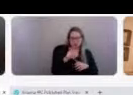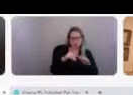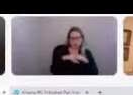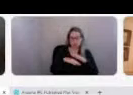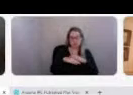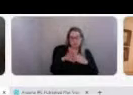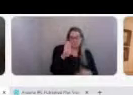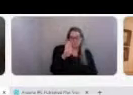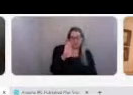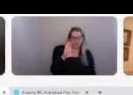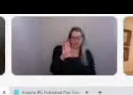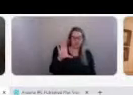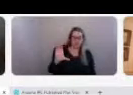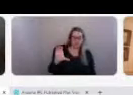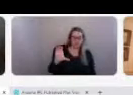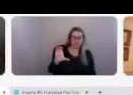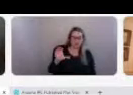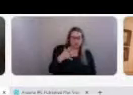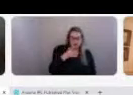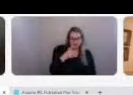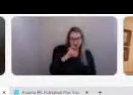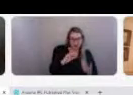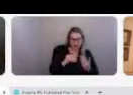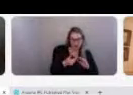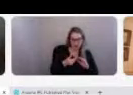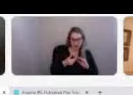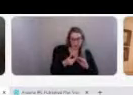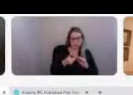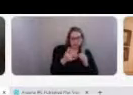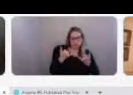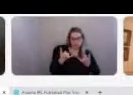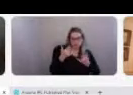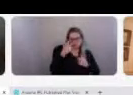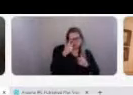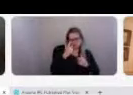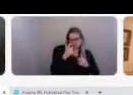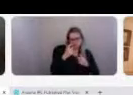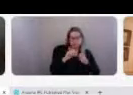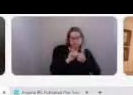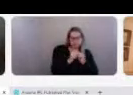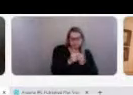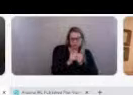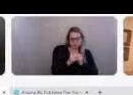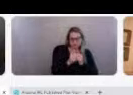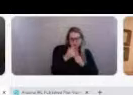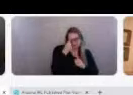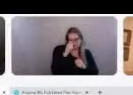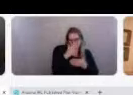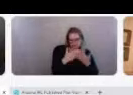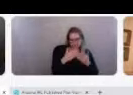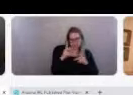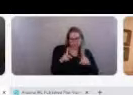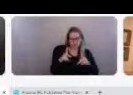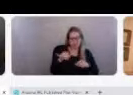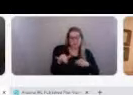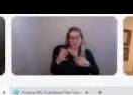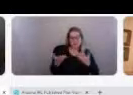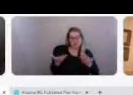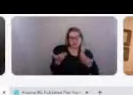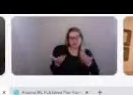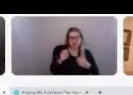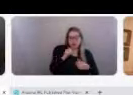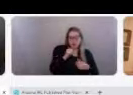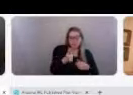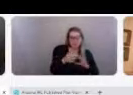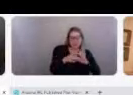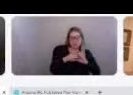canyon i also like how it is um right now because it is competitive and for some people that might not be